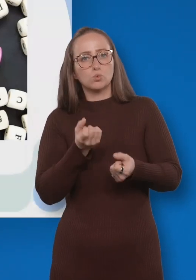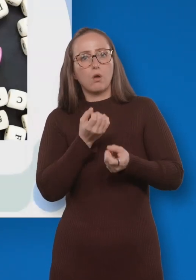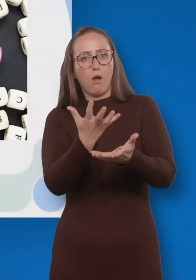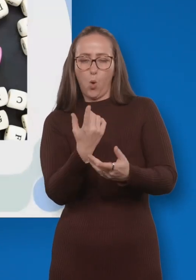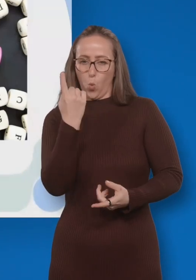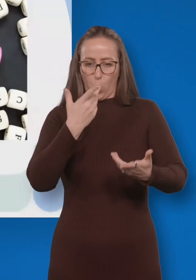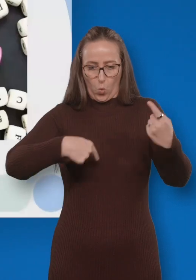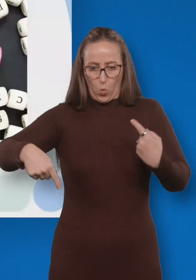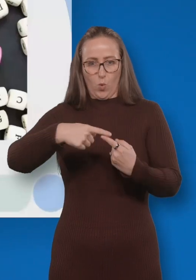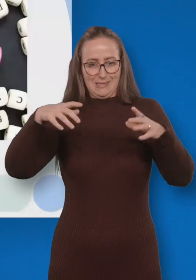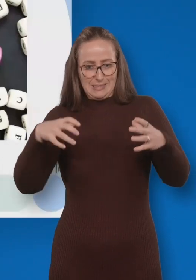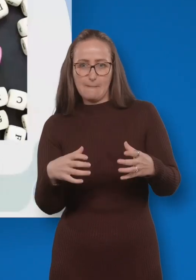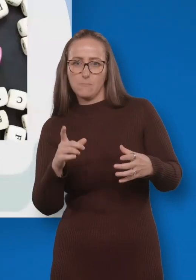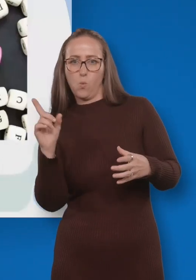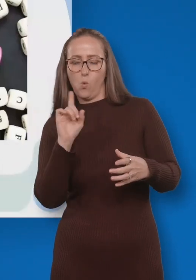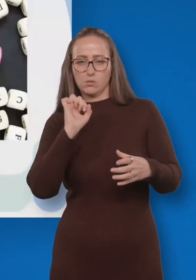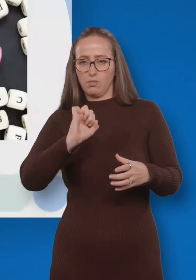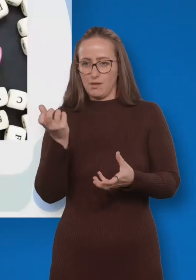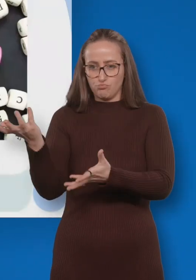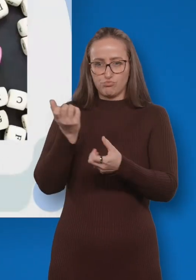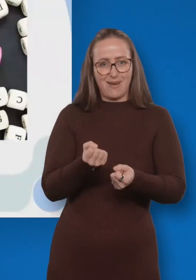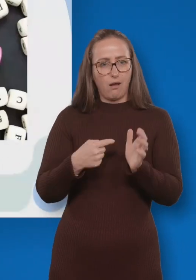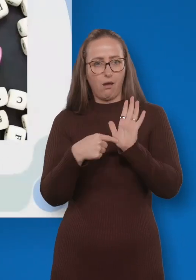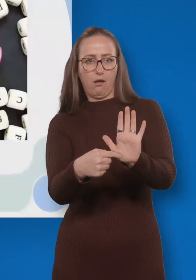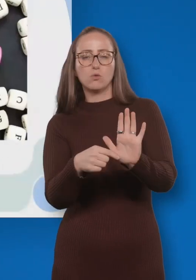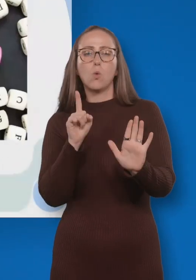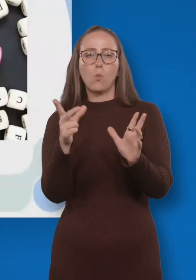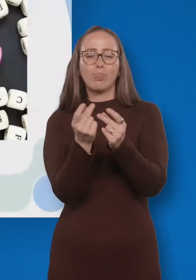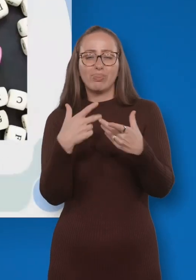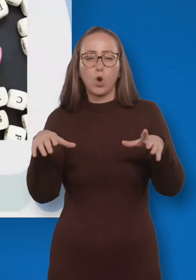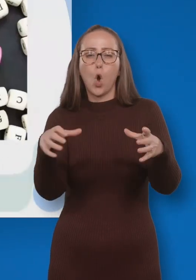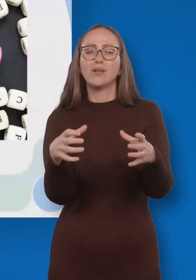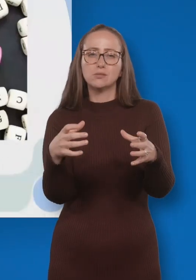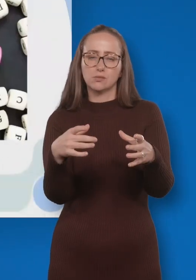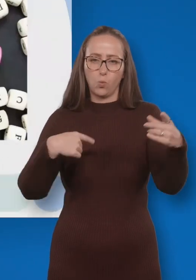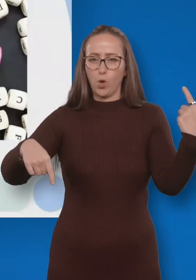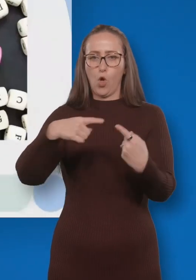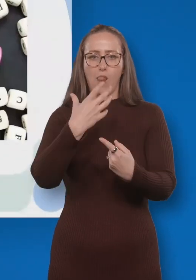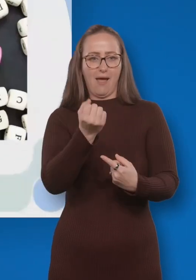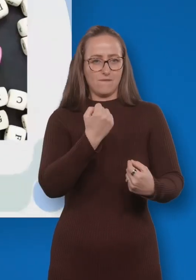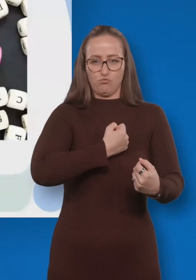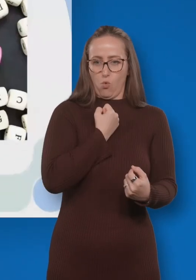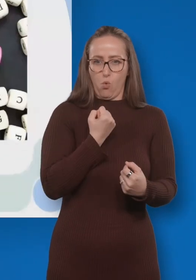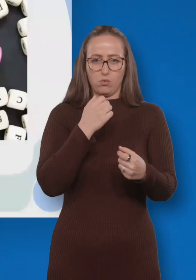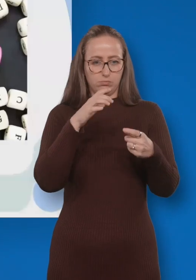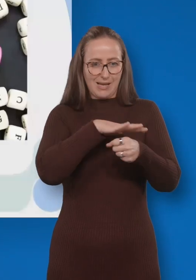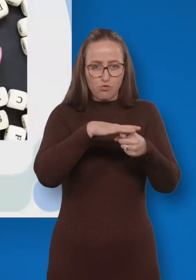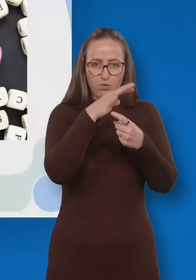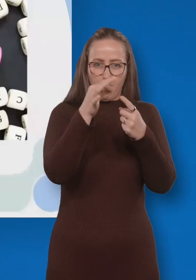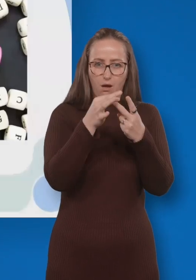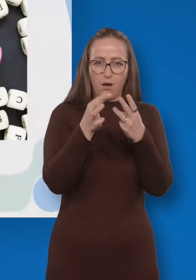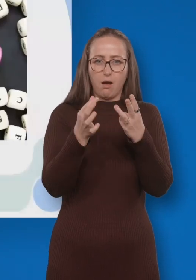who we are, this is what we bring. So like we do with the caucus, we always acknowledge that we all bring something from these kind of very